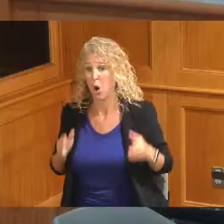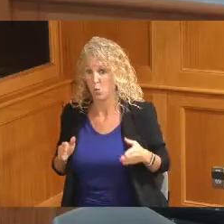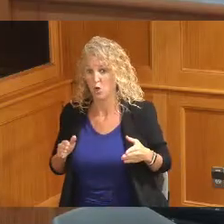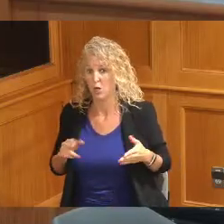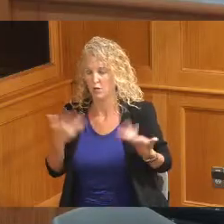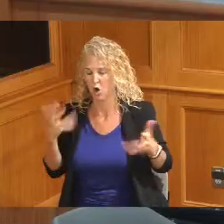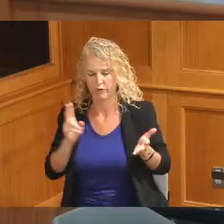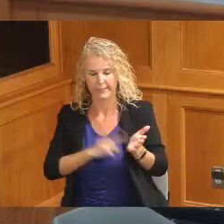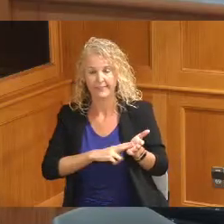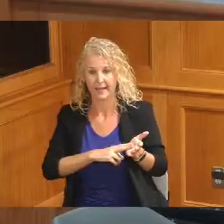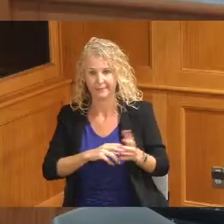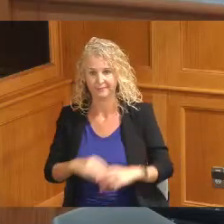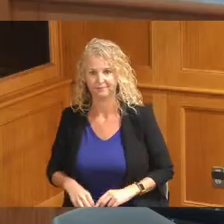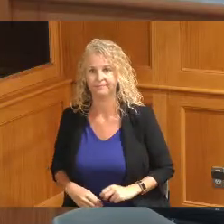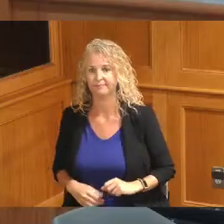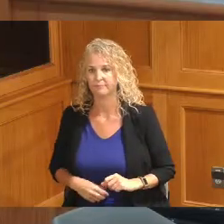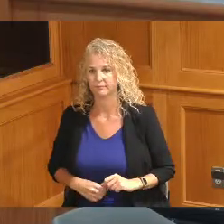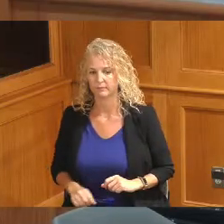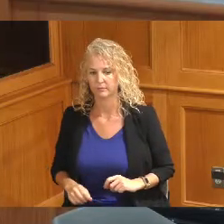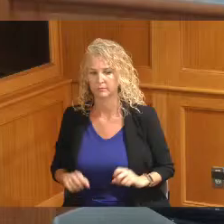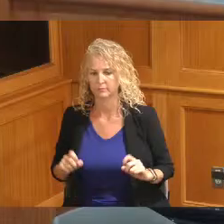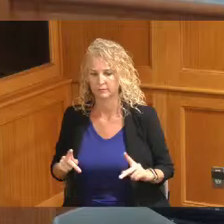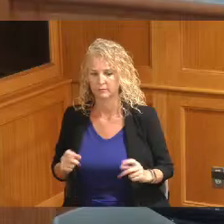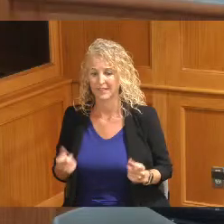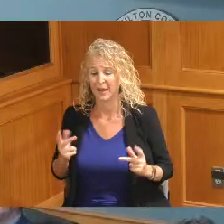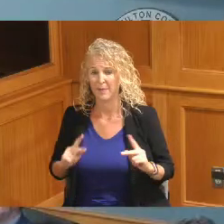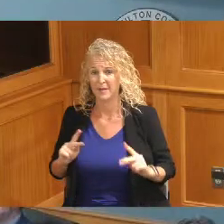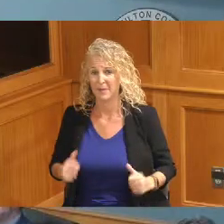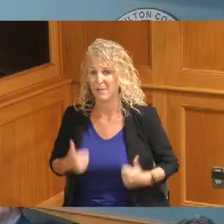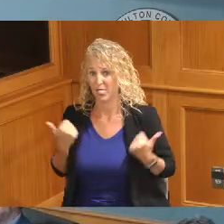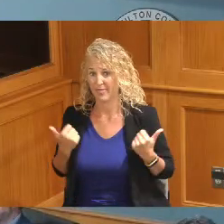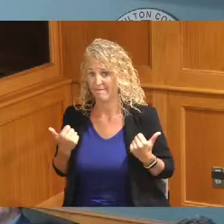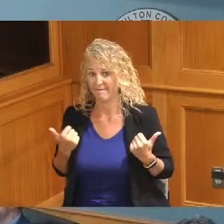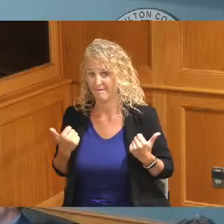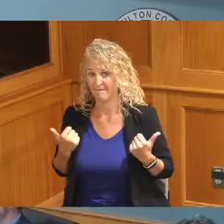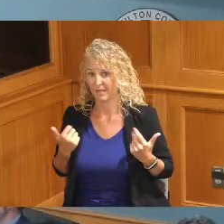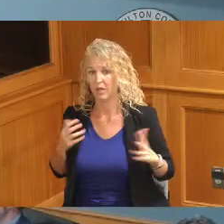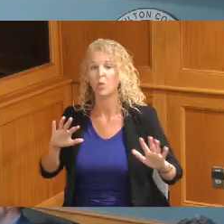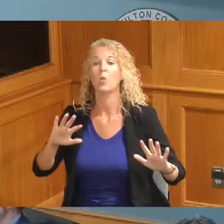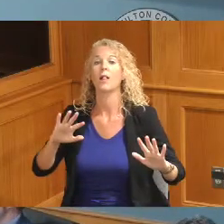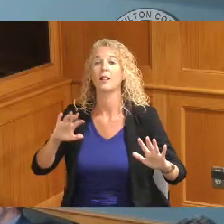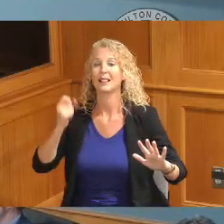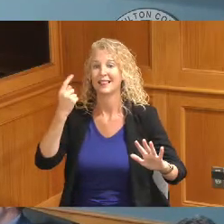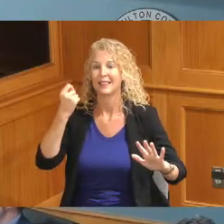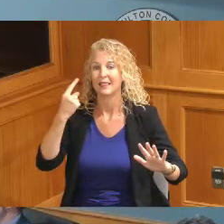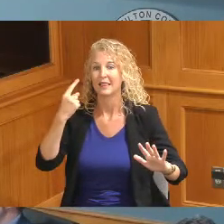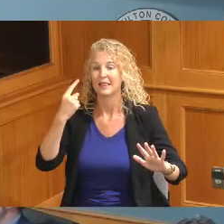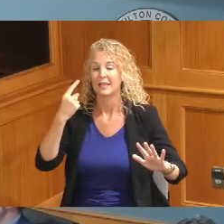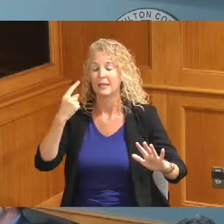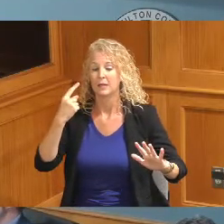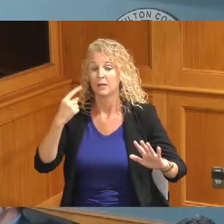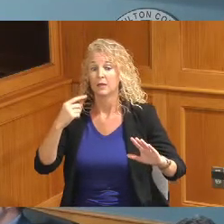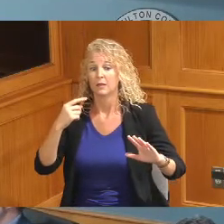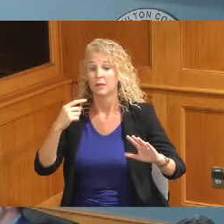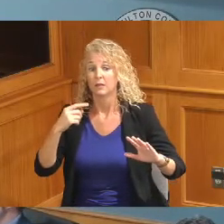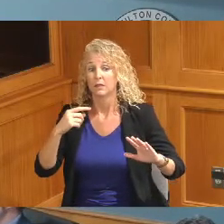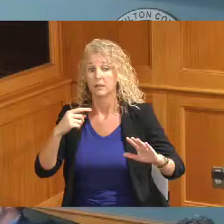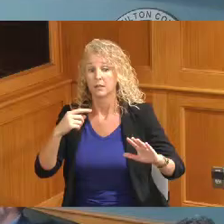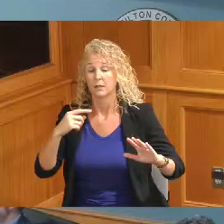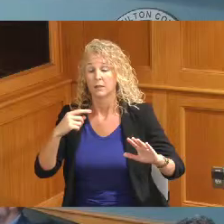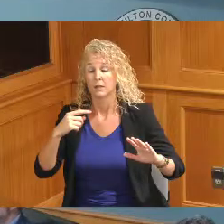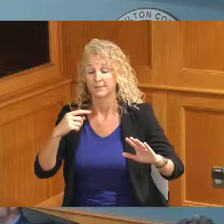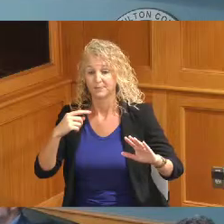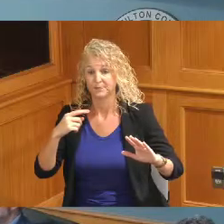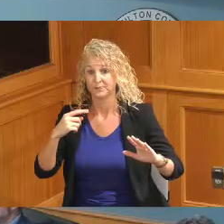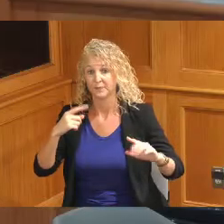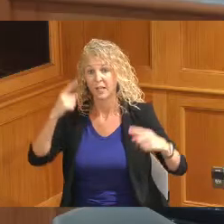the document in front of you. So the exact number of people you can't speak to, is that what you? Well, it's signed on the agreement here, and